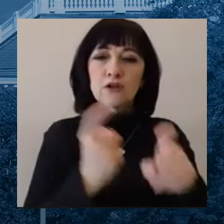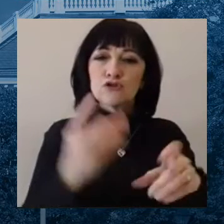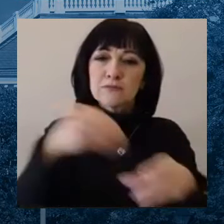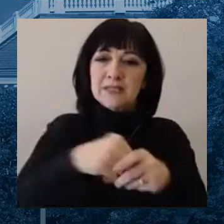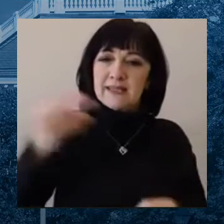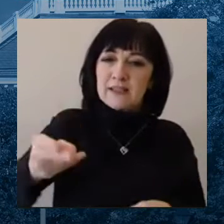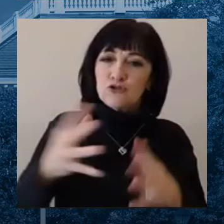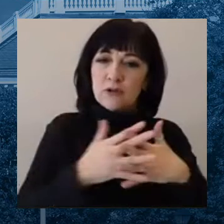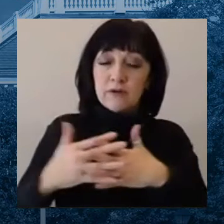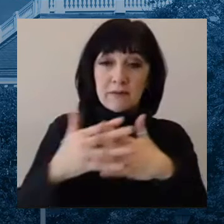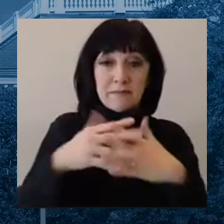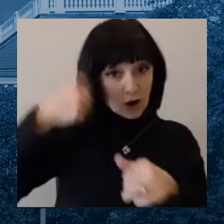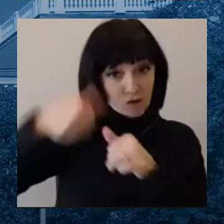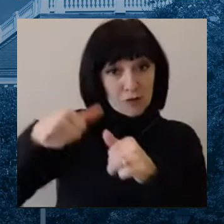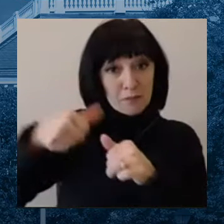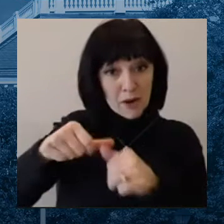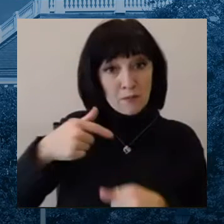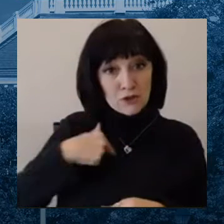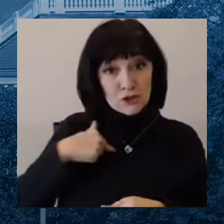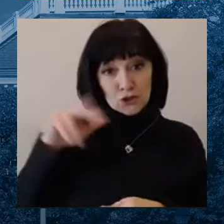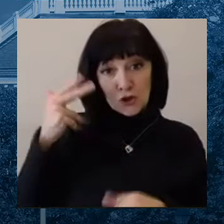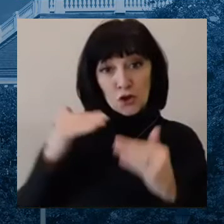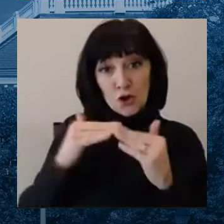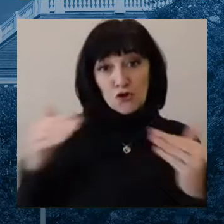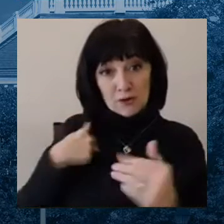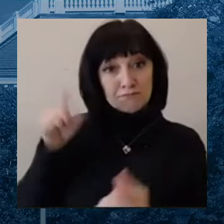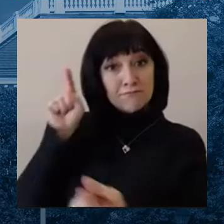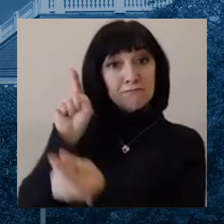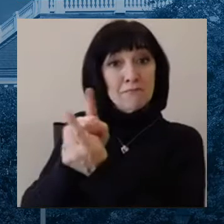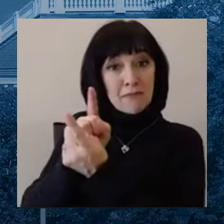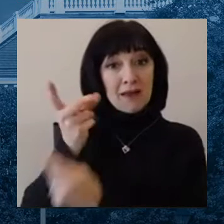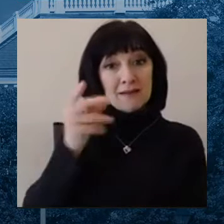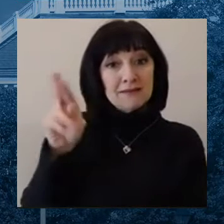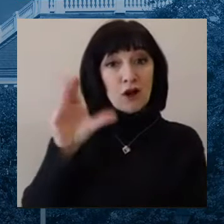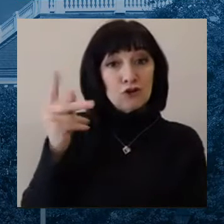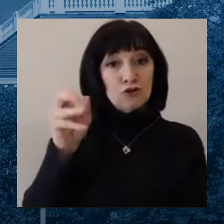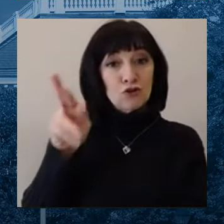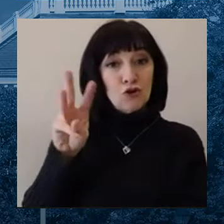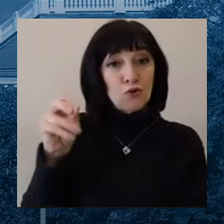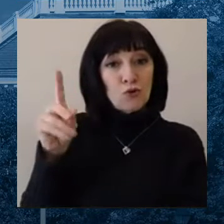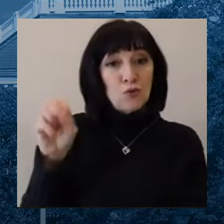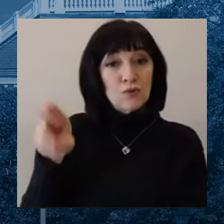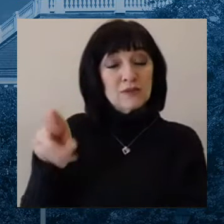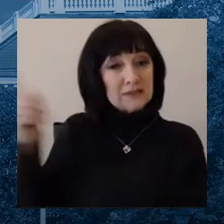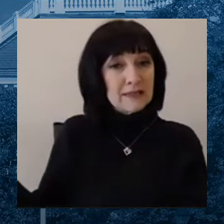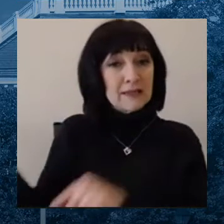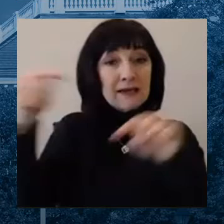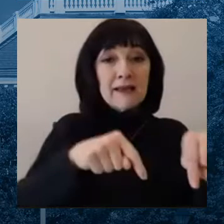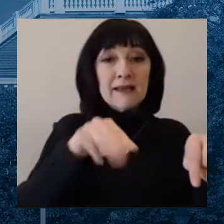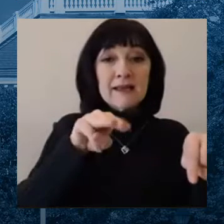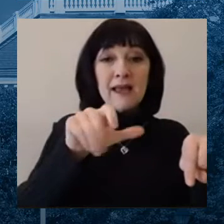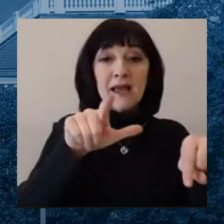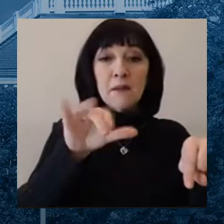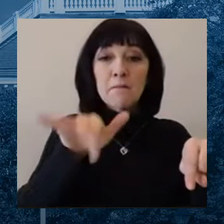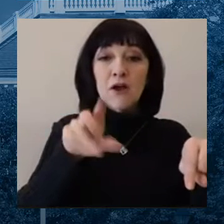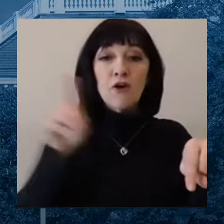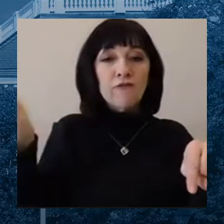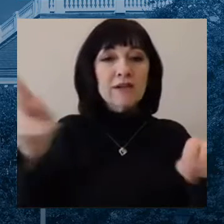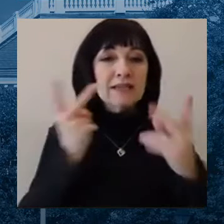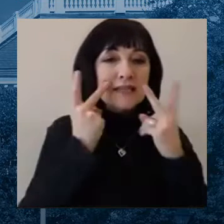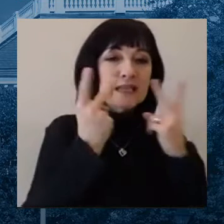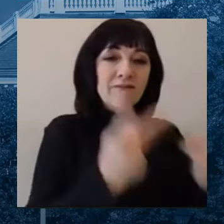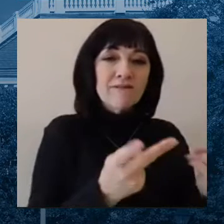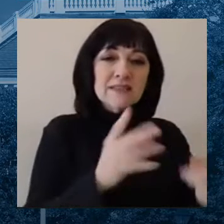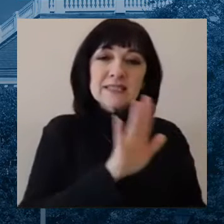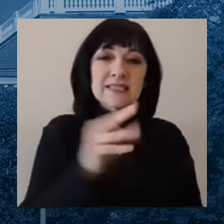grade, I met Dr. Carter G. Woodson when he came to Milford to visit his niece, Emma G. Woodson, who was one of my teachers